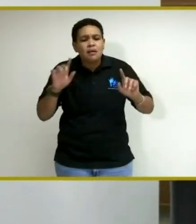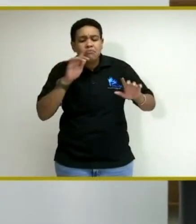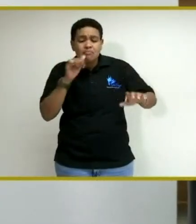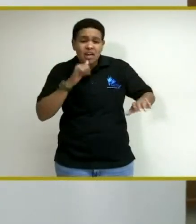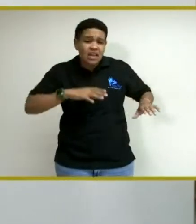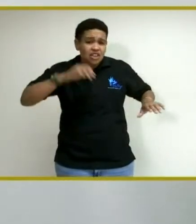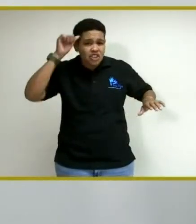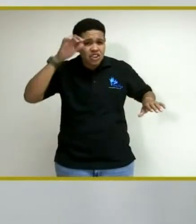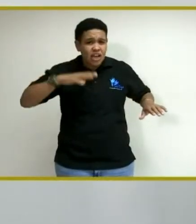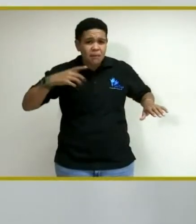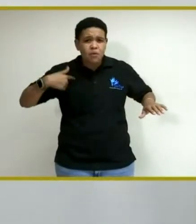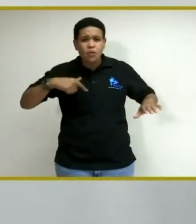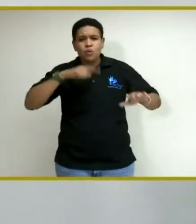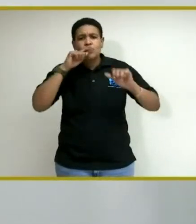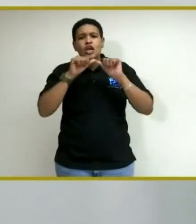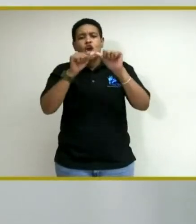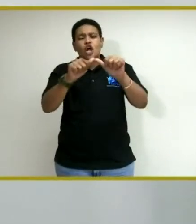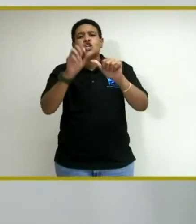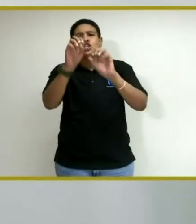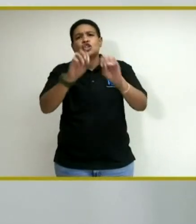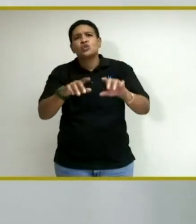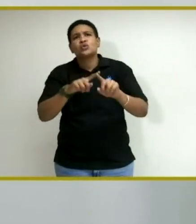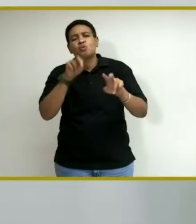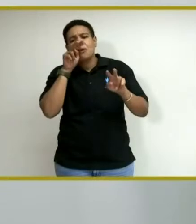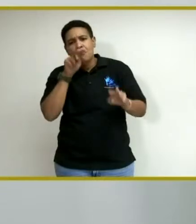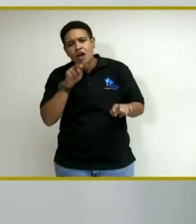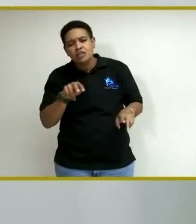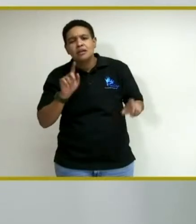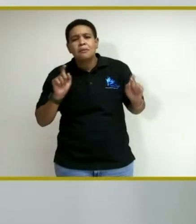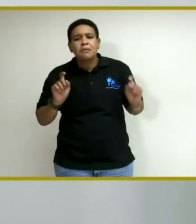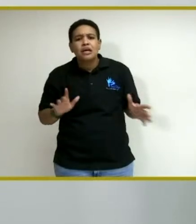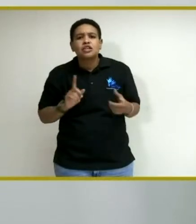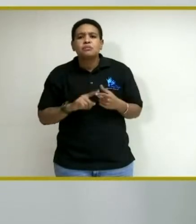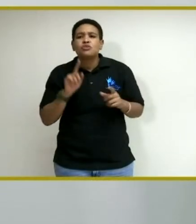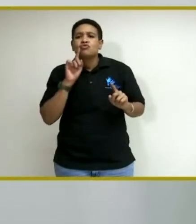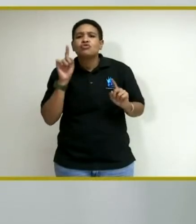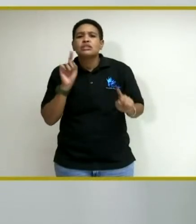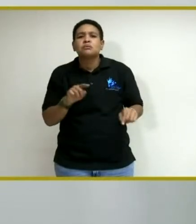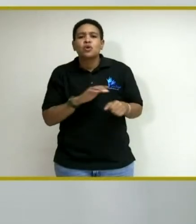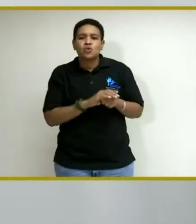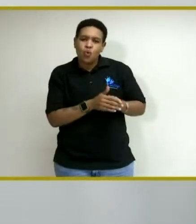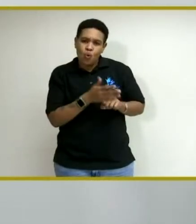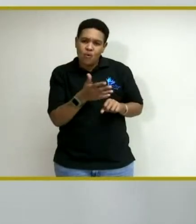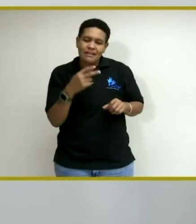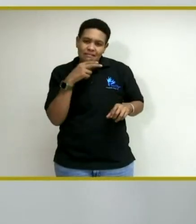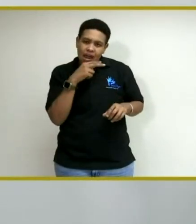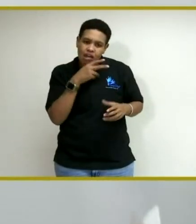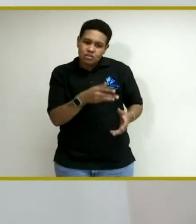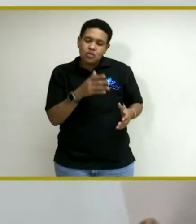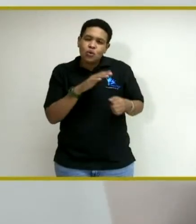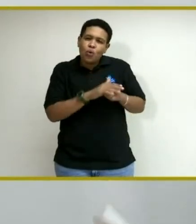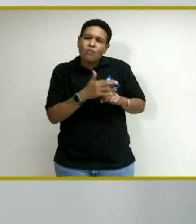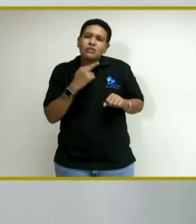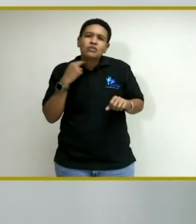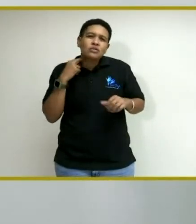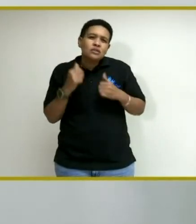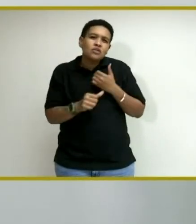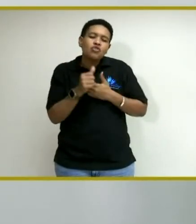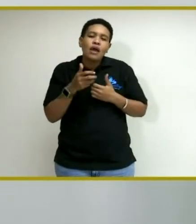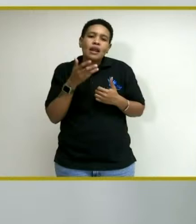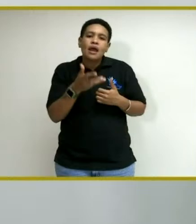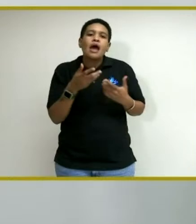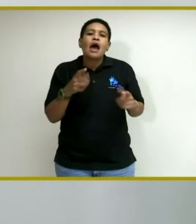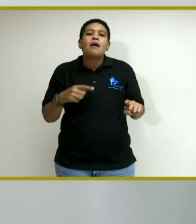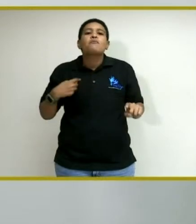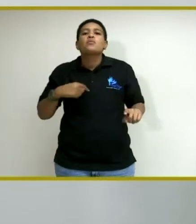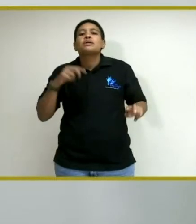and gentlemen, we continue to monitor, manage, and respond to the COVID virus, the COVID threat. We